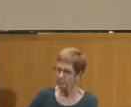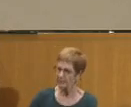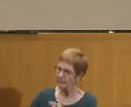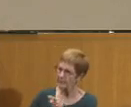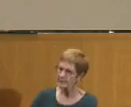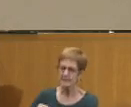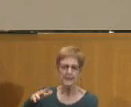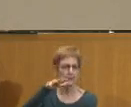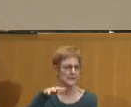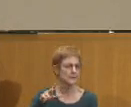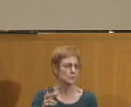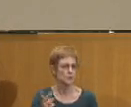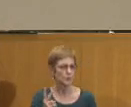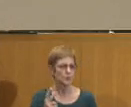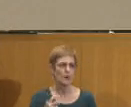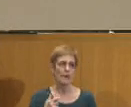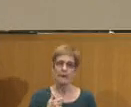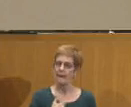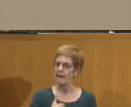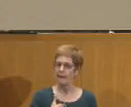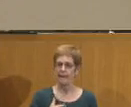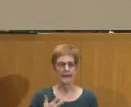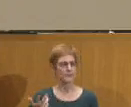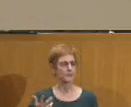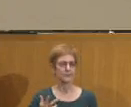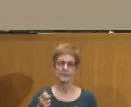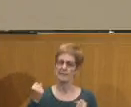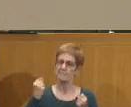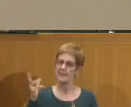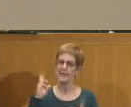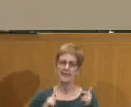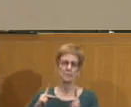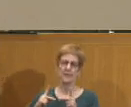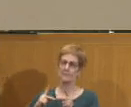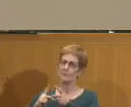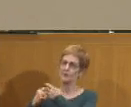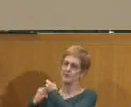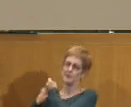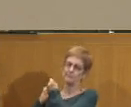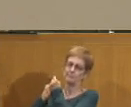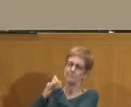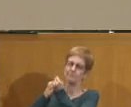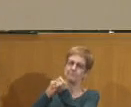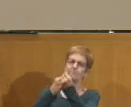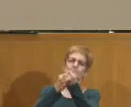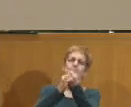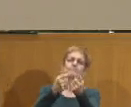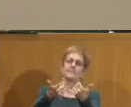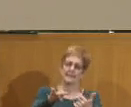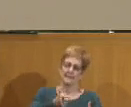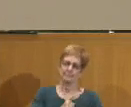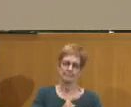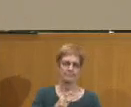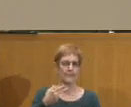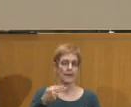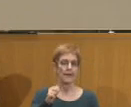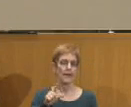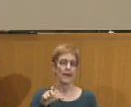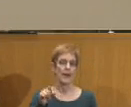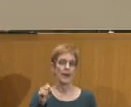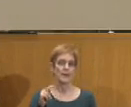share myself with you all, I wouldn't be standing here. So thank you, babe. Thank you for just the sacrifices and